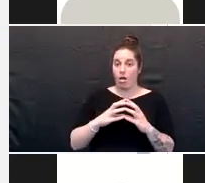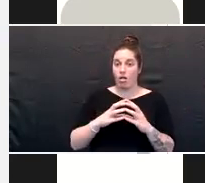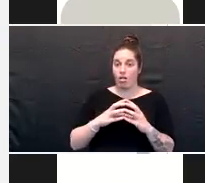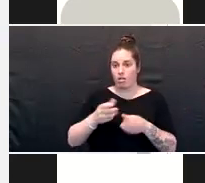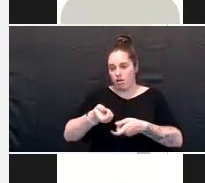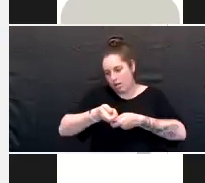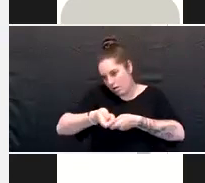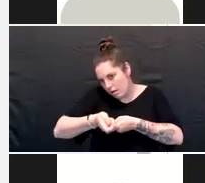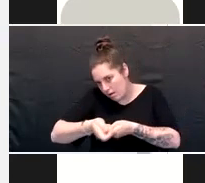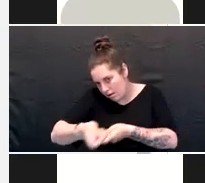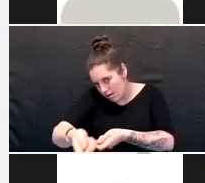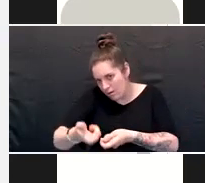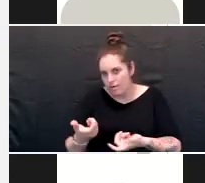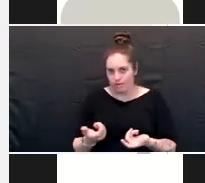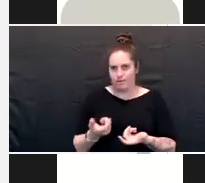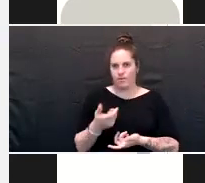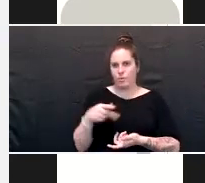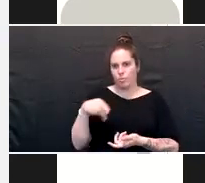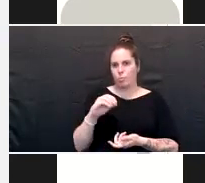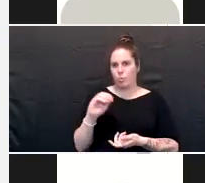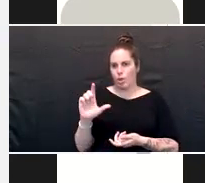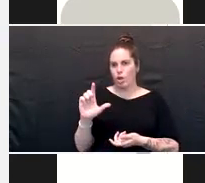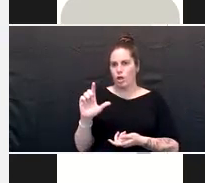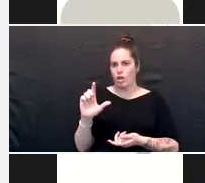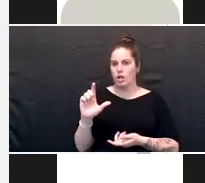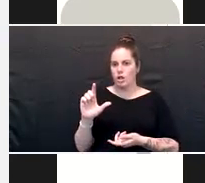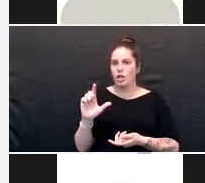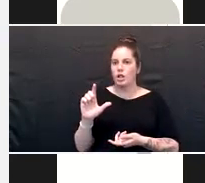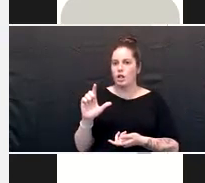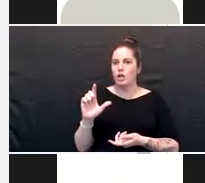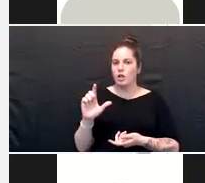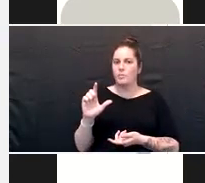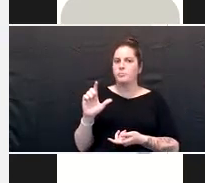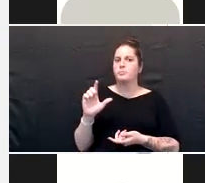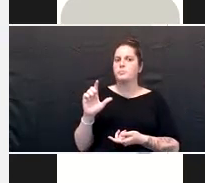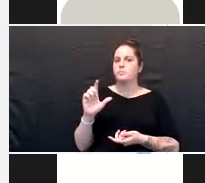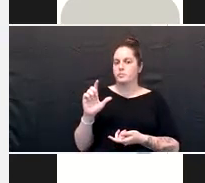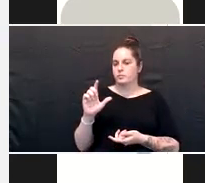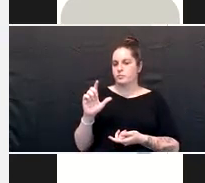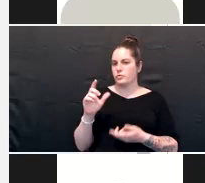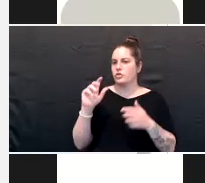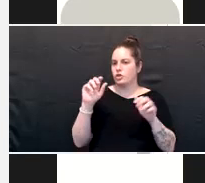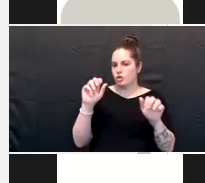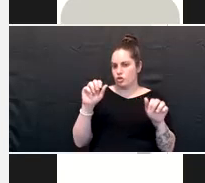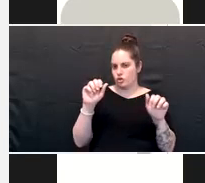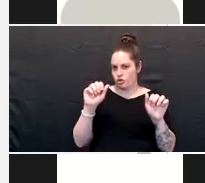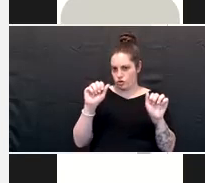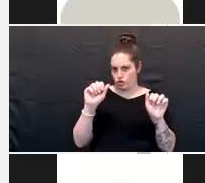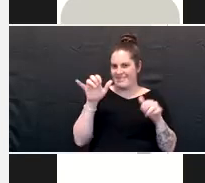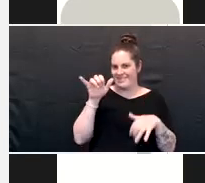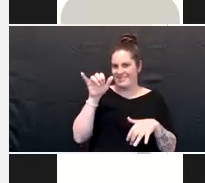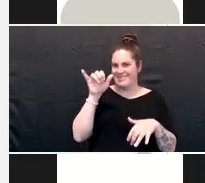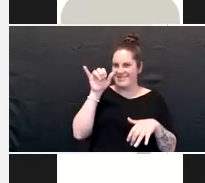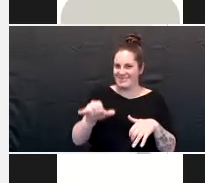So in that system, you can model it utilizing the idea of momentum